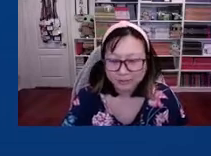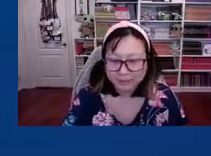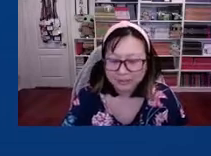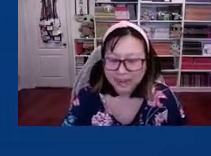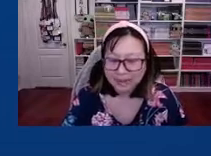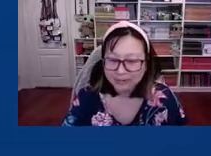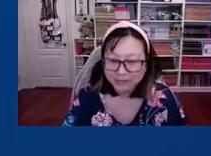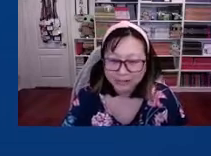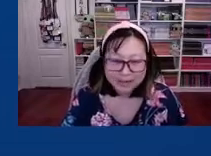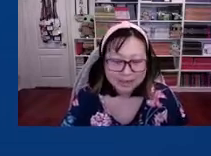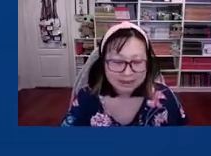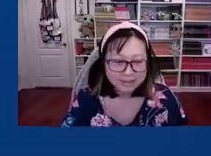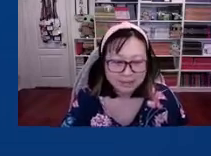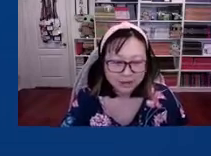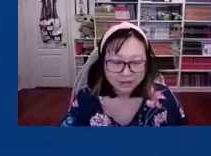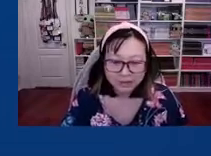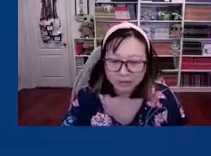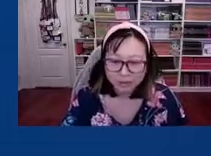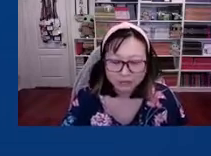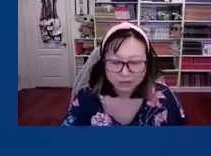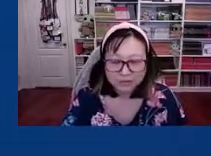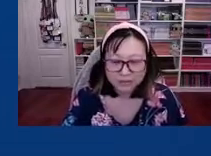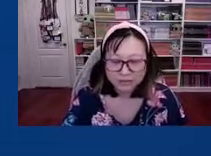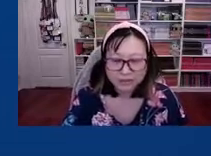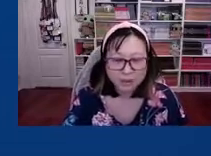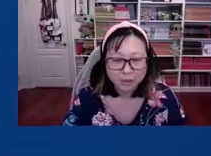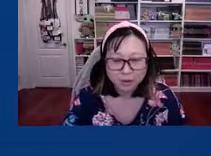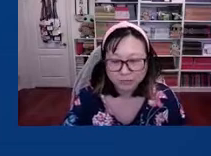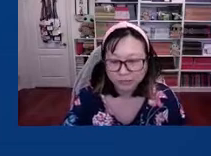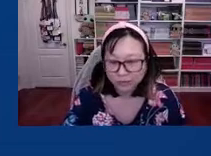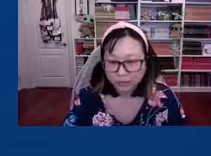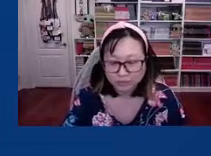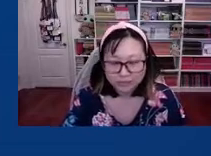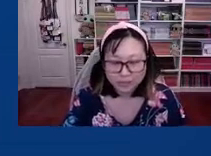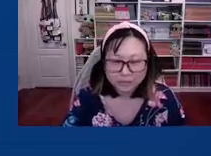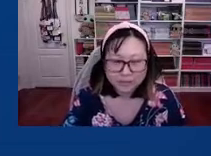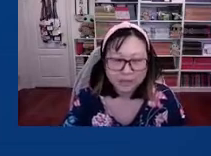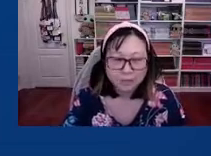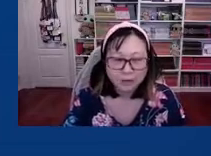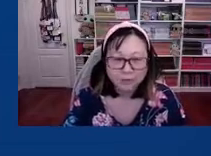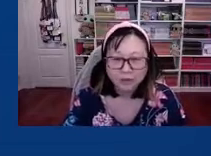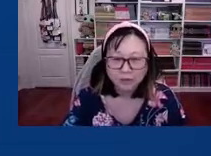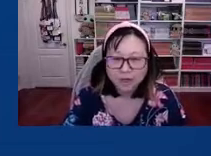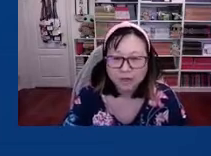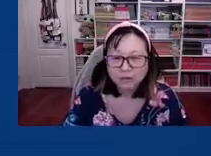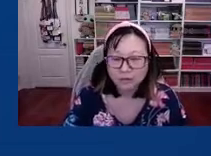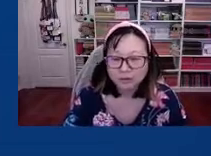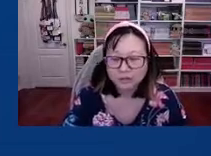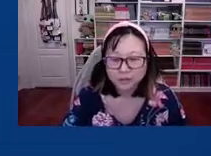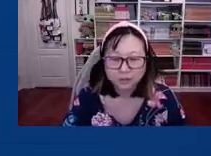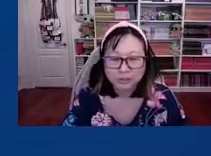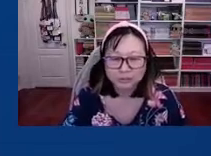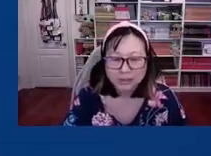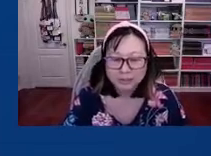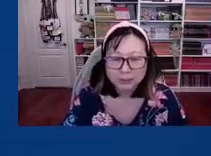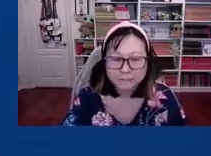also lucky to have her here. Thank you so much for this. This is so wonderful. You've done such amazing work. So kudos